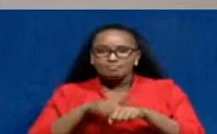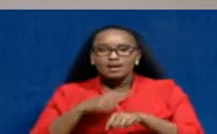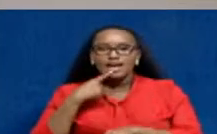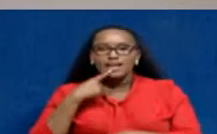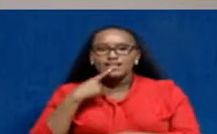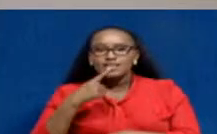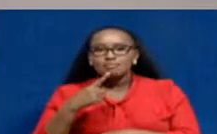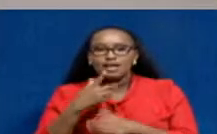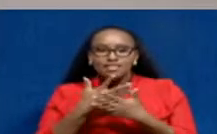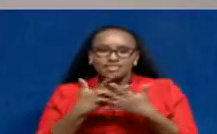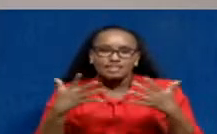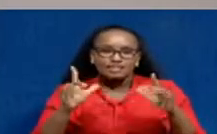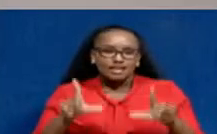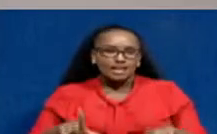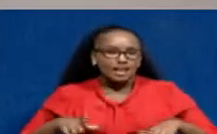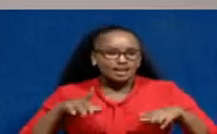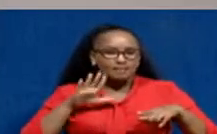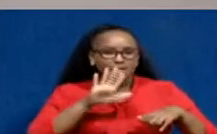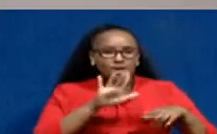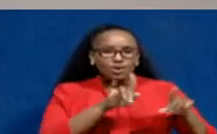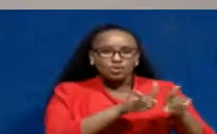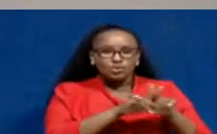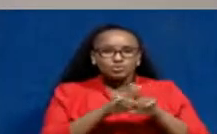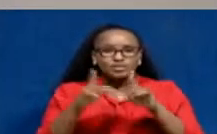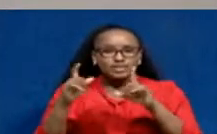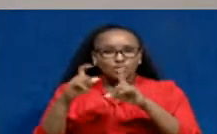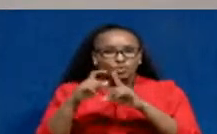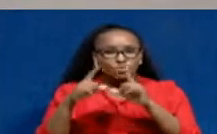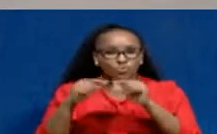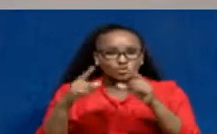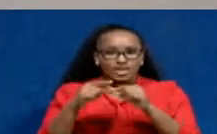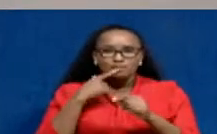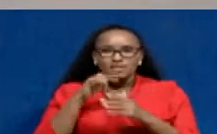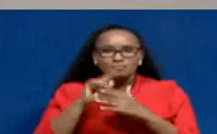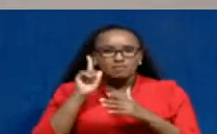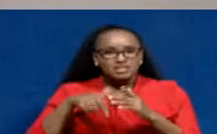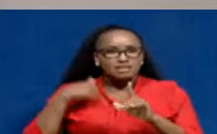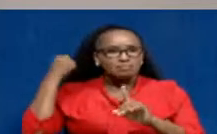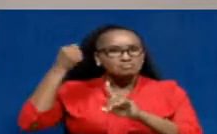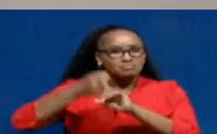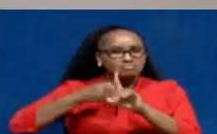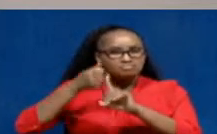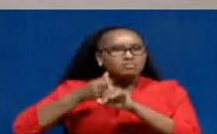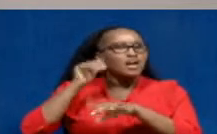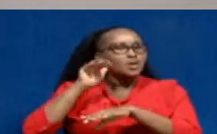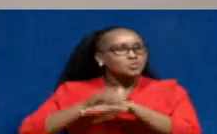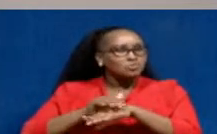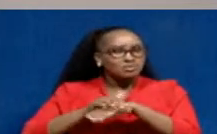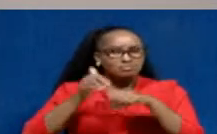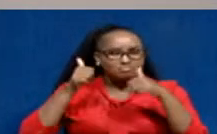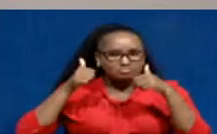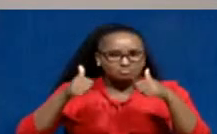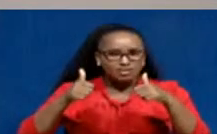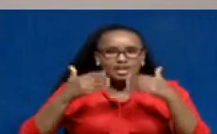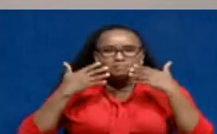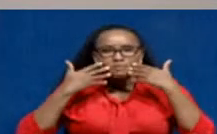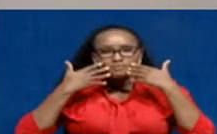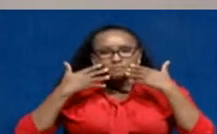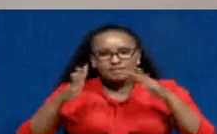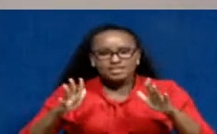this of his own life, and I quote, "I have fought the good fight, I have